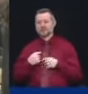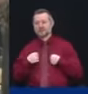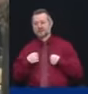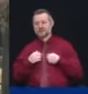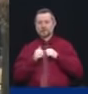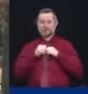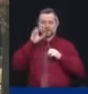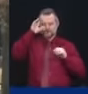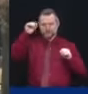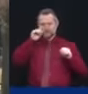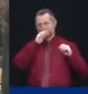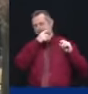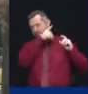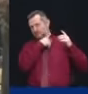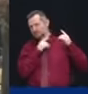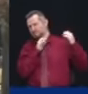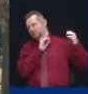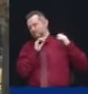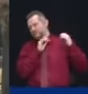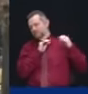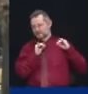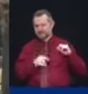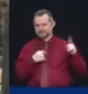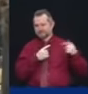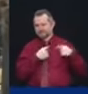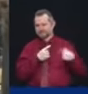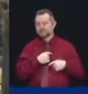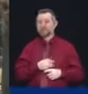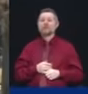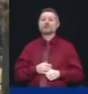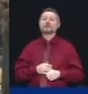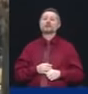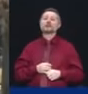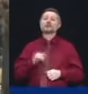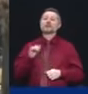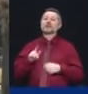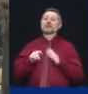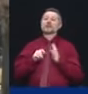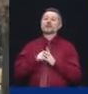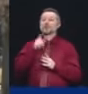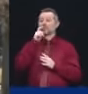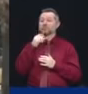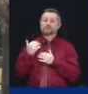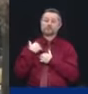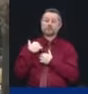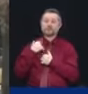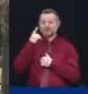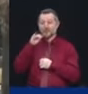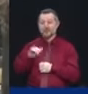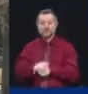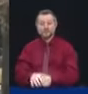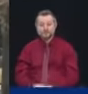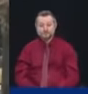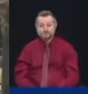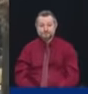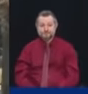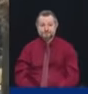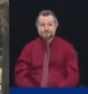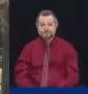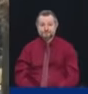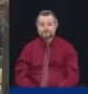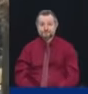Trump about who was responsible for COVID. I believe